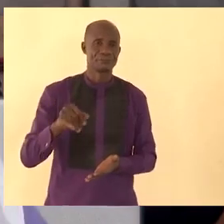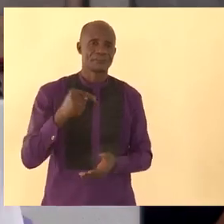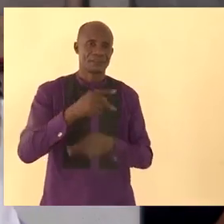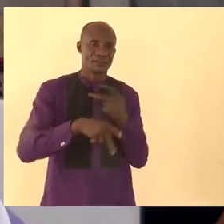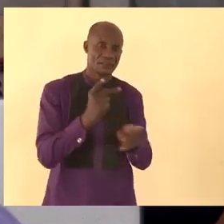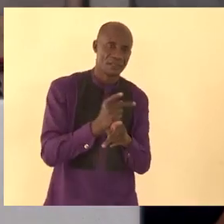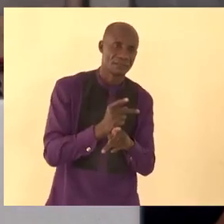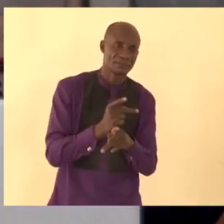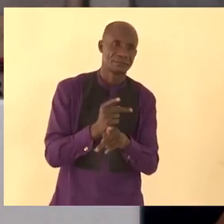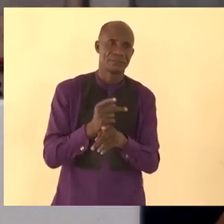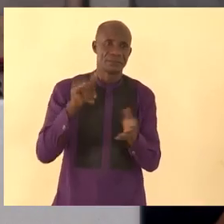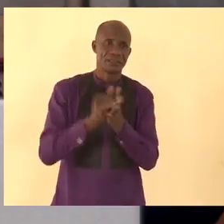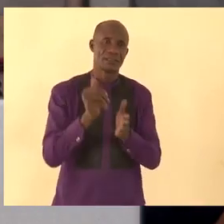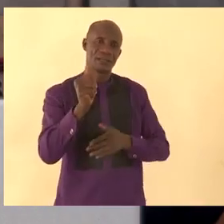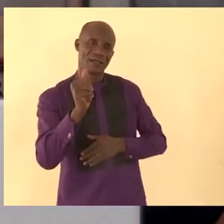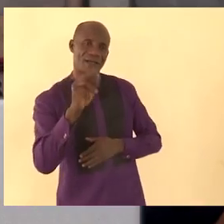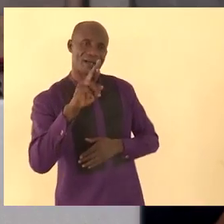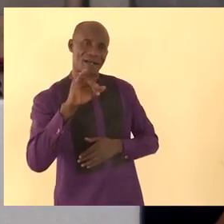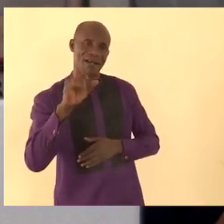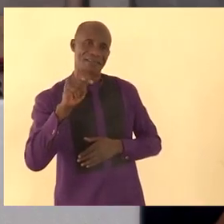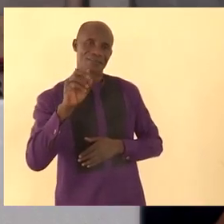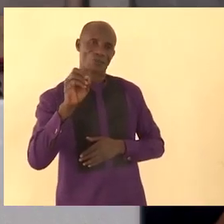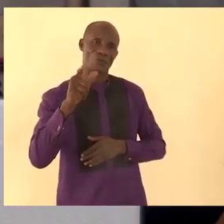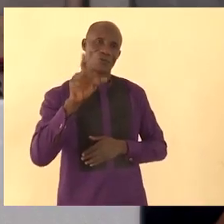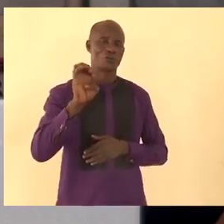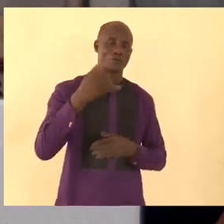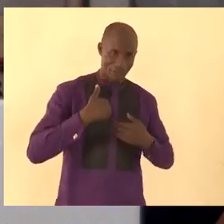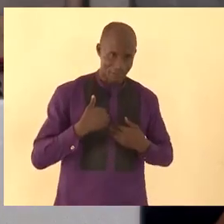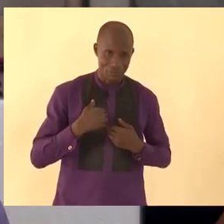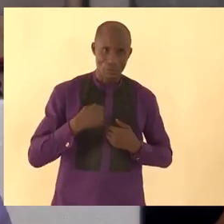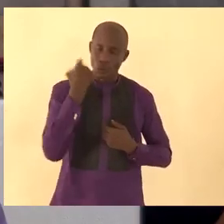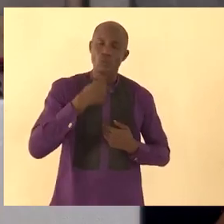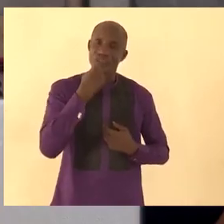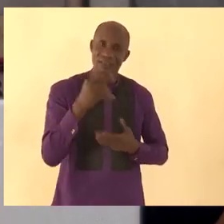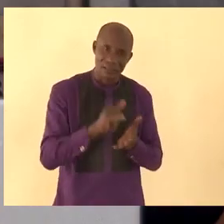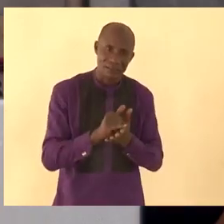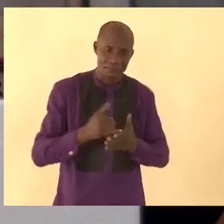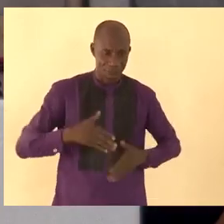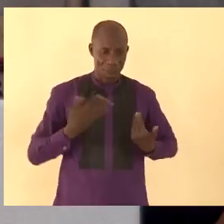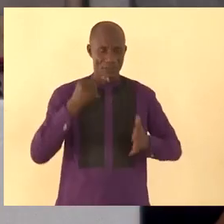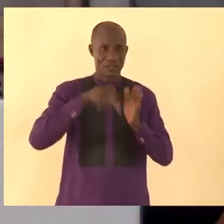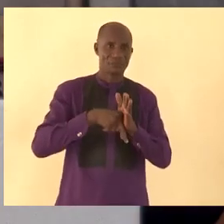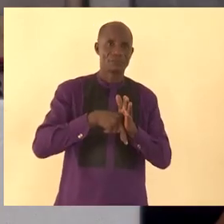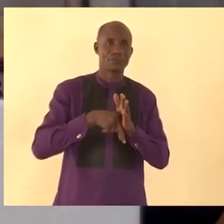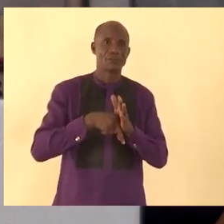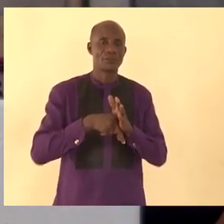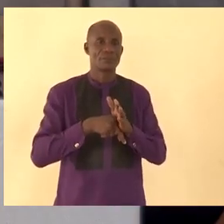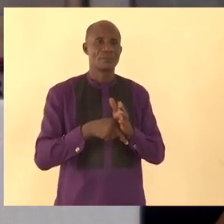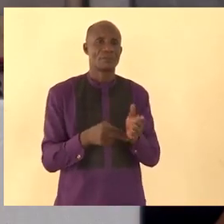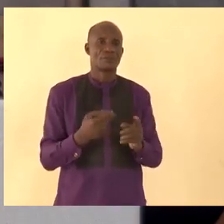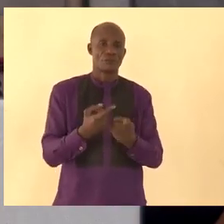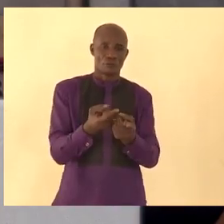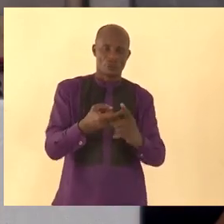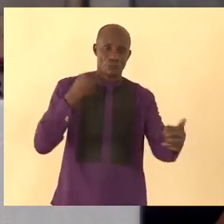the kind of view that people like Aristotle and others had, who says that happiness comes from living a life of